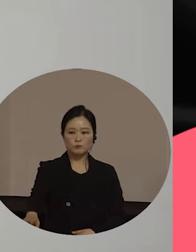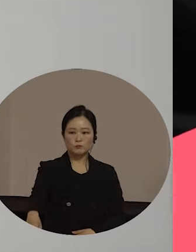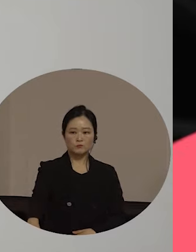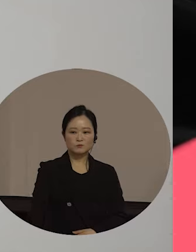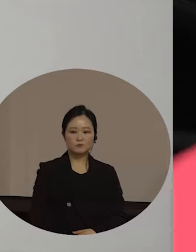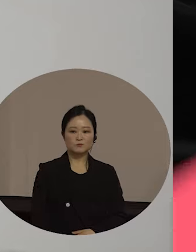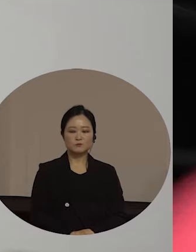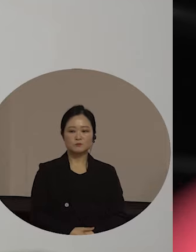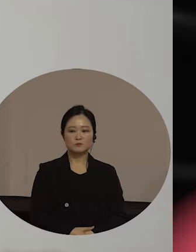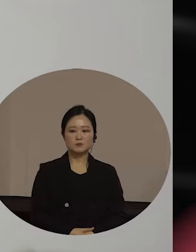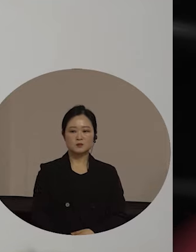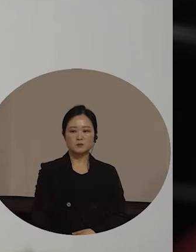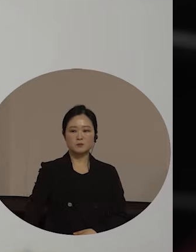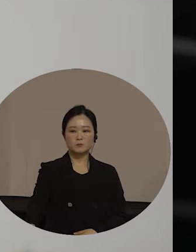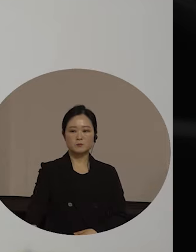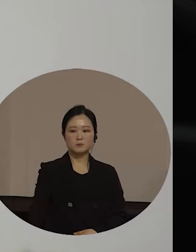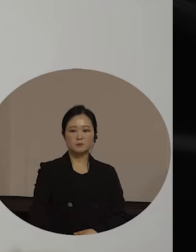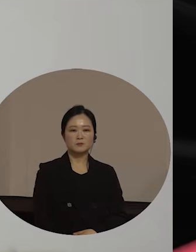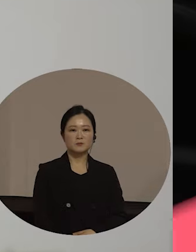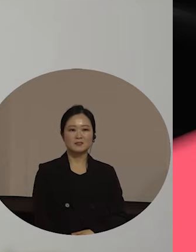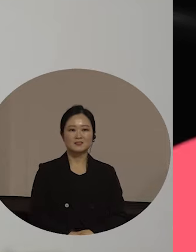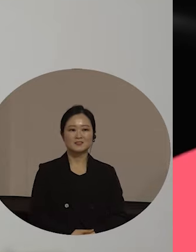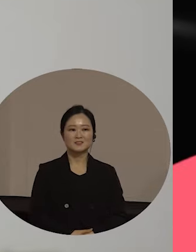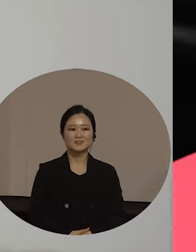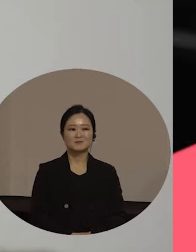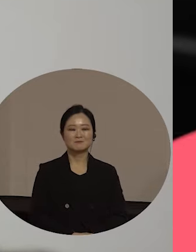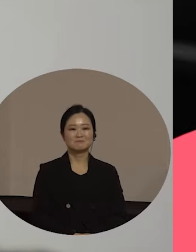Finland, we are at the moment actually